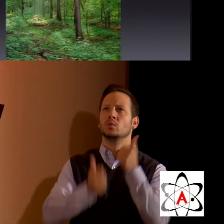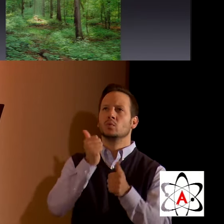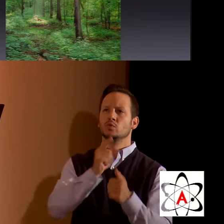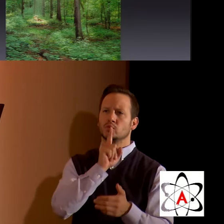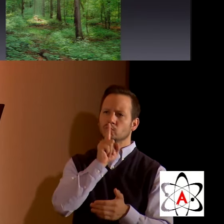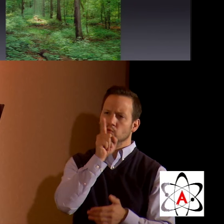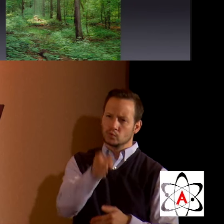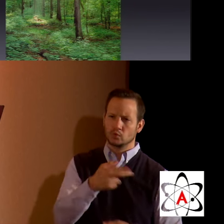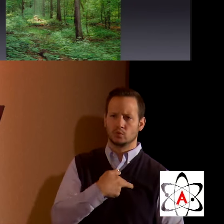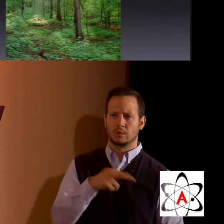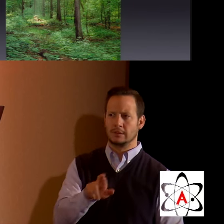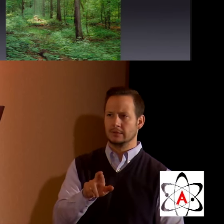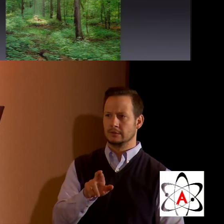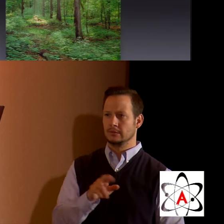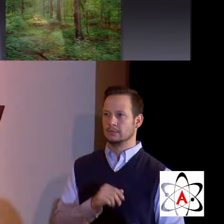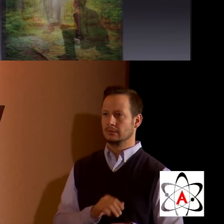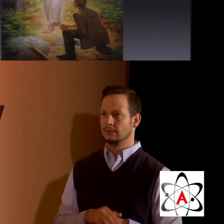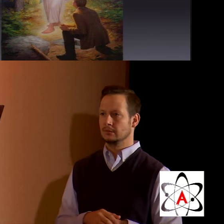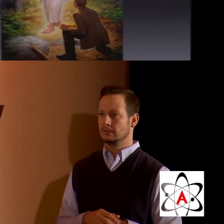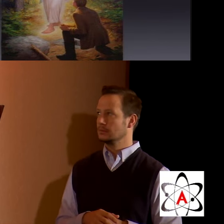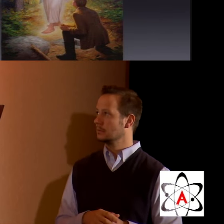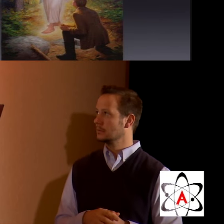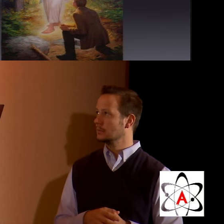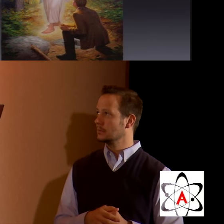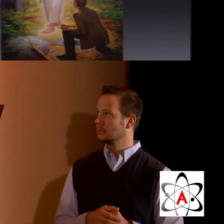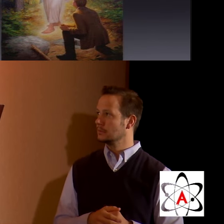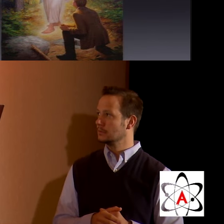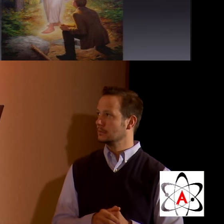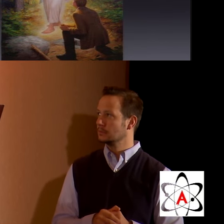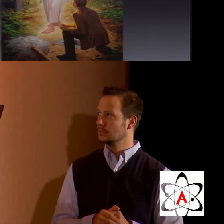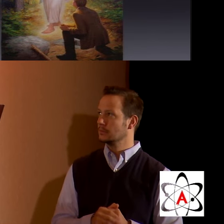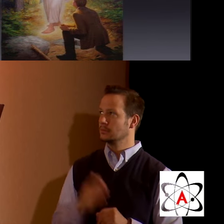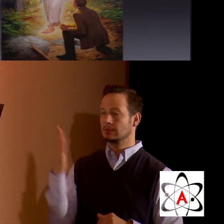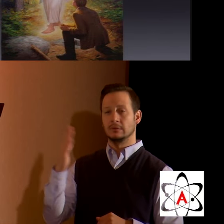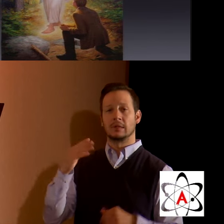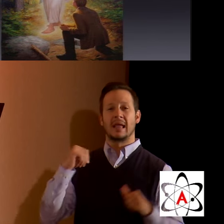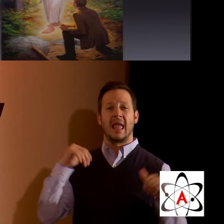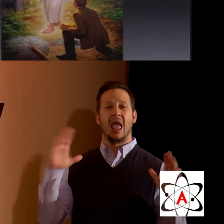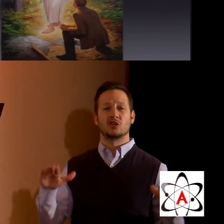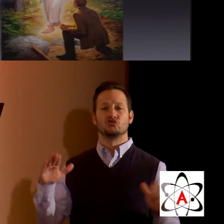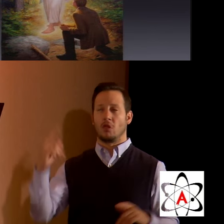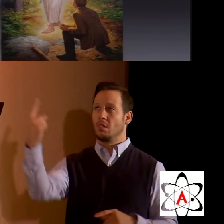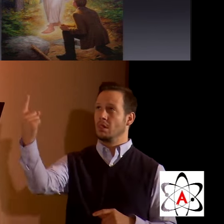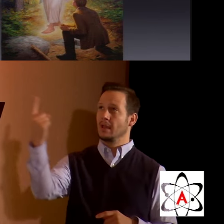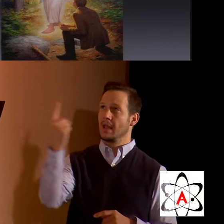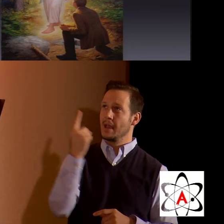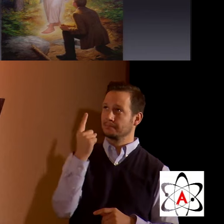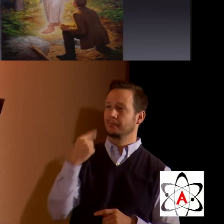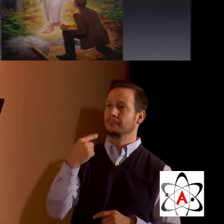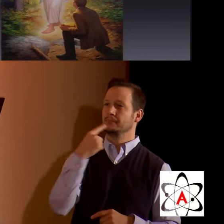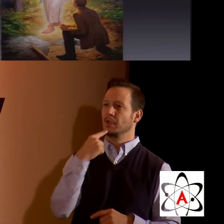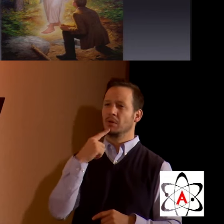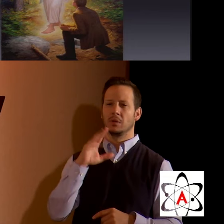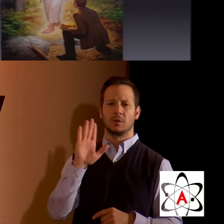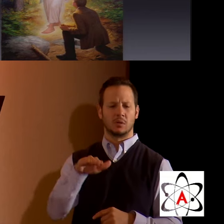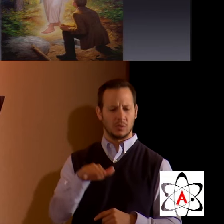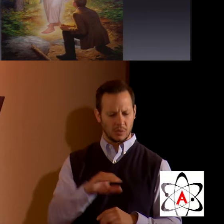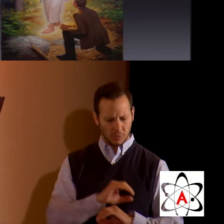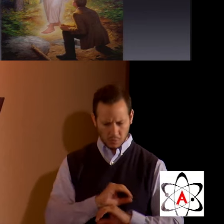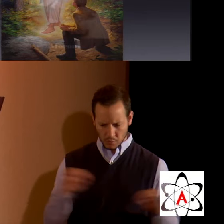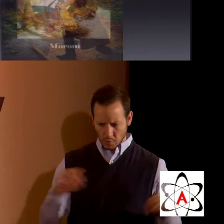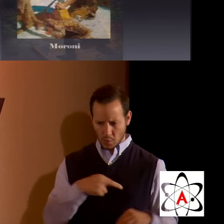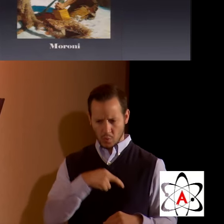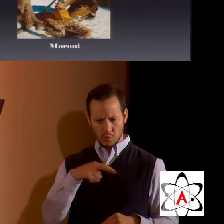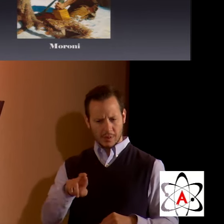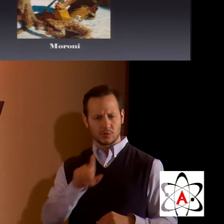religion. Bruce, we should have music here. He says an angel came to him to declare that no existing